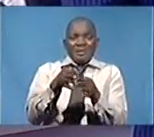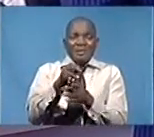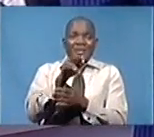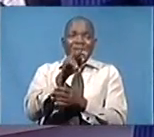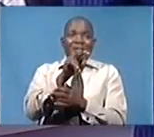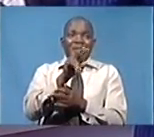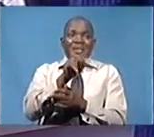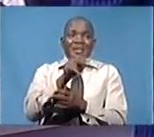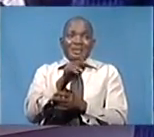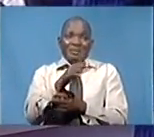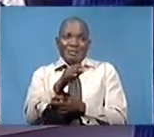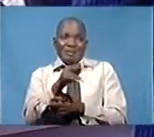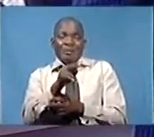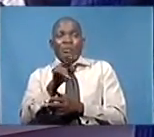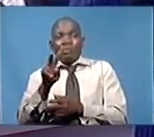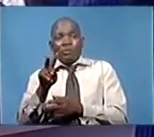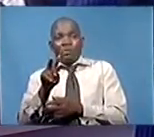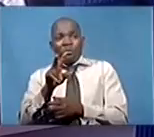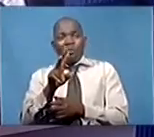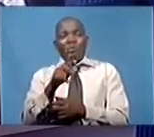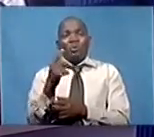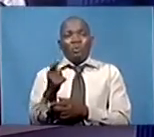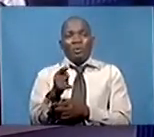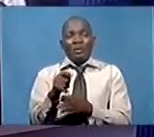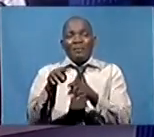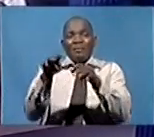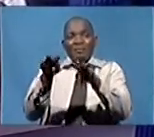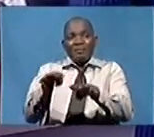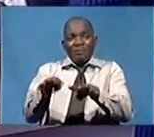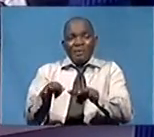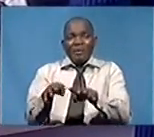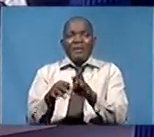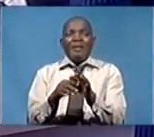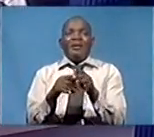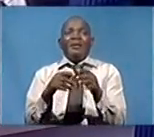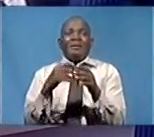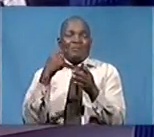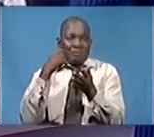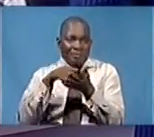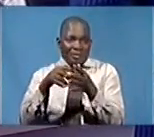32 to refer only to fingerprint verification.